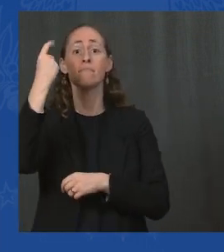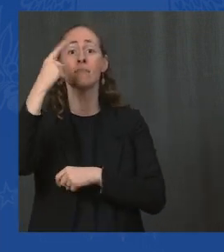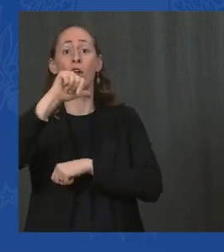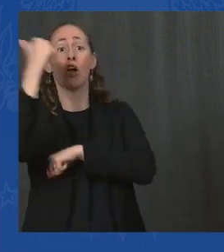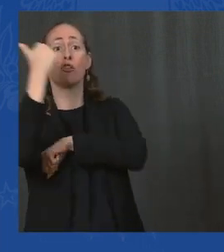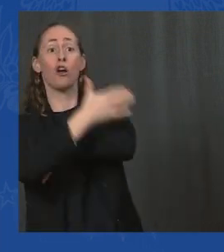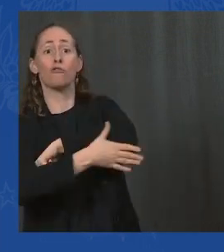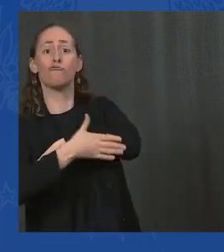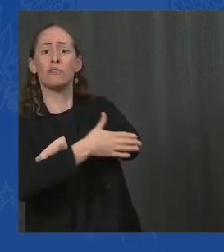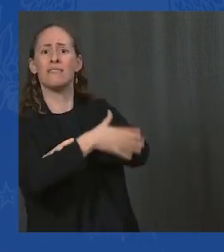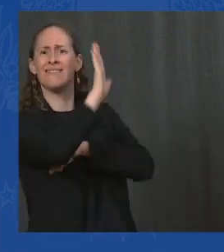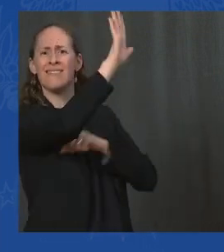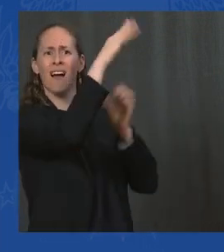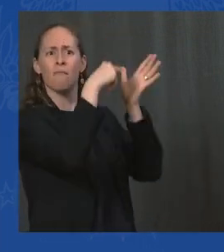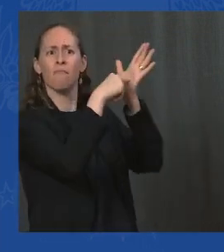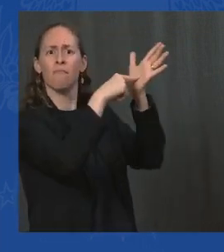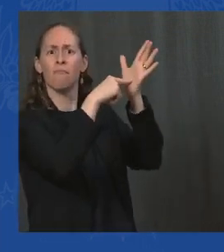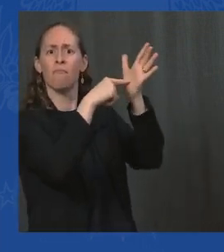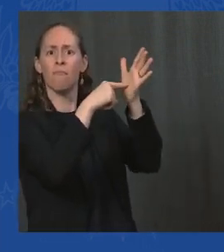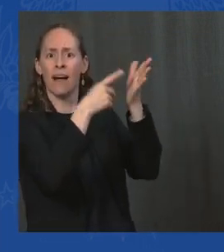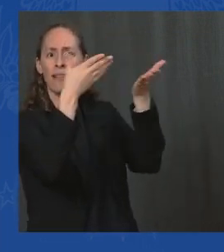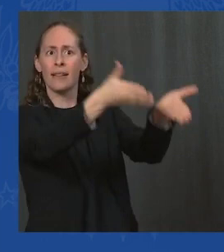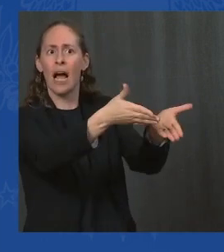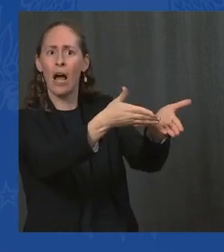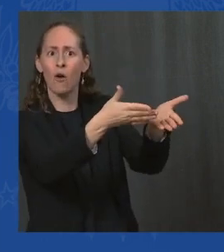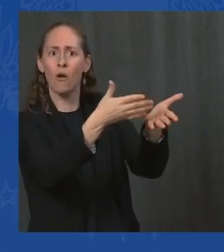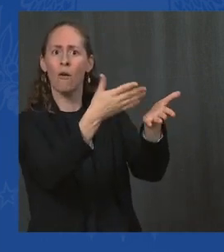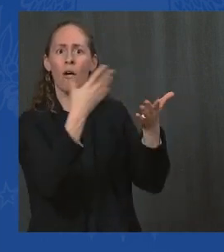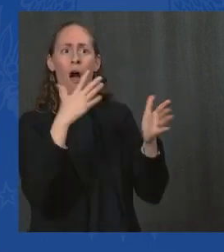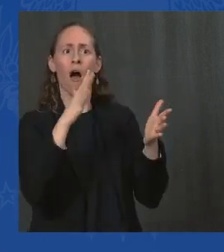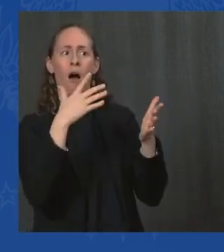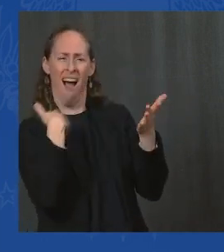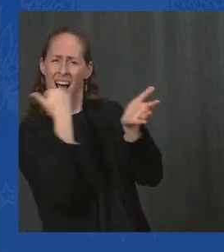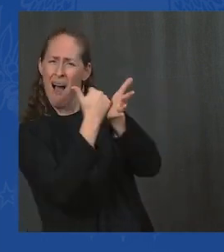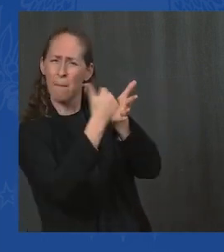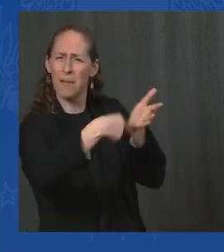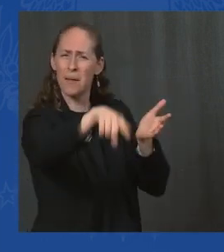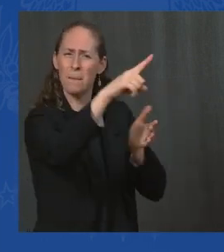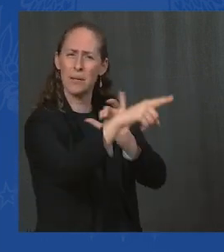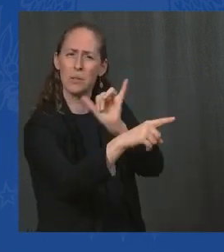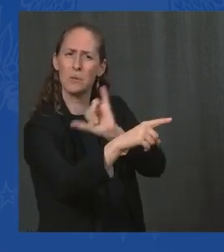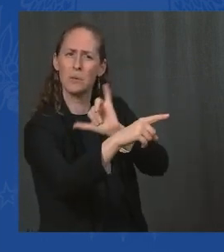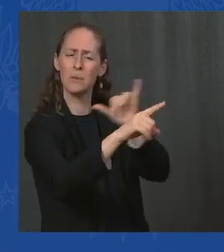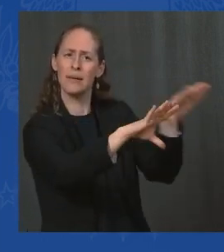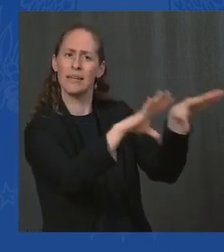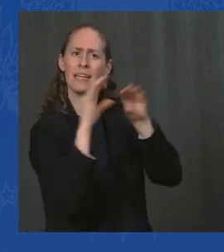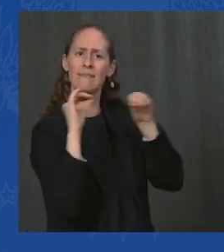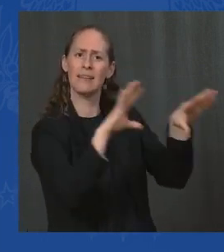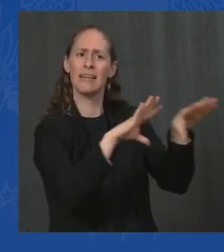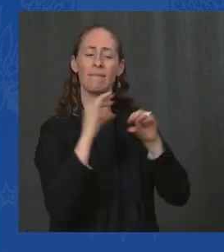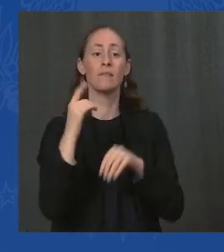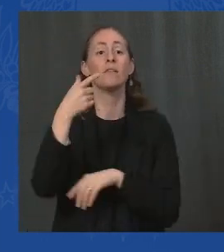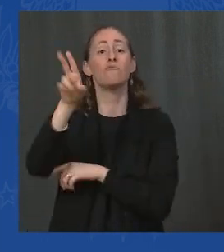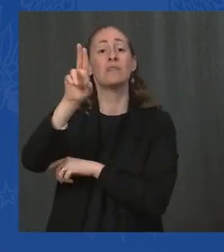Laden. We got out locally employed staff of the United States Embassy and their families, totaling roughly